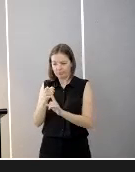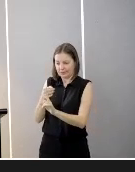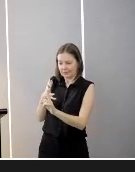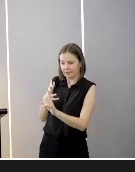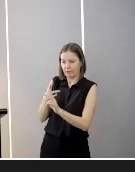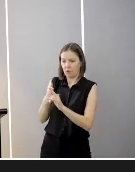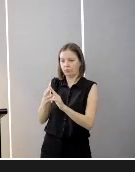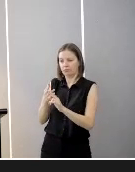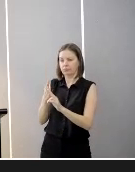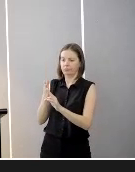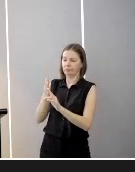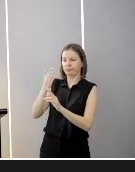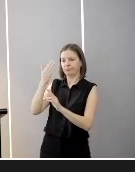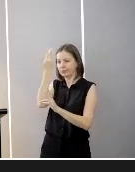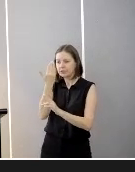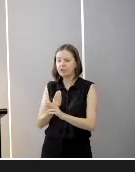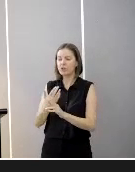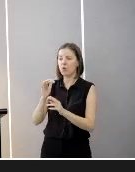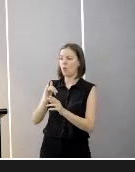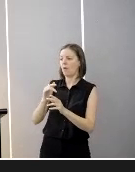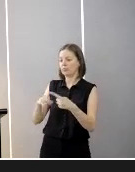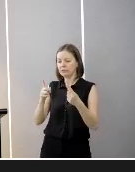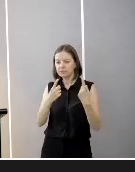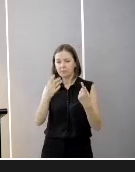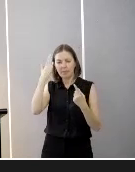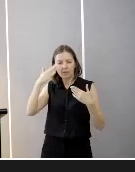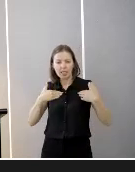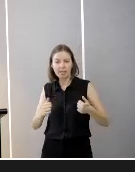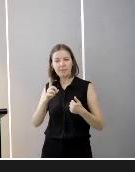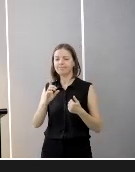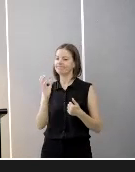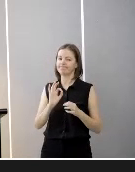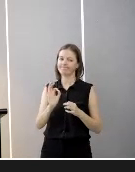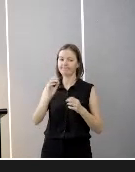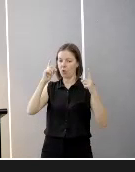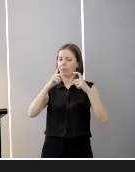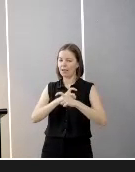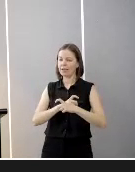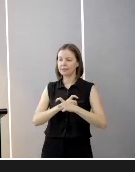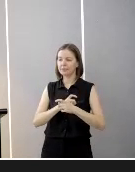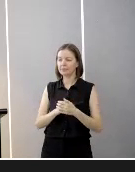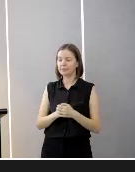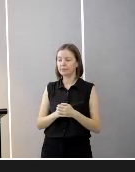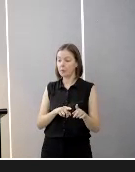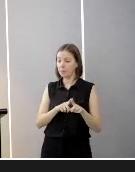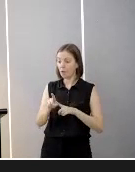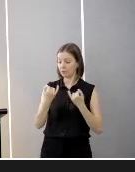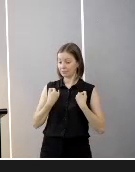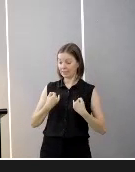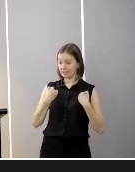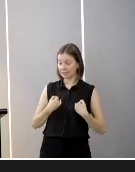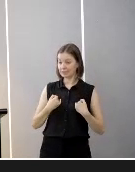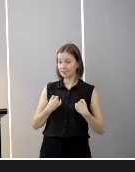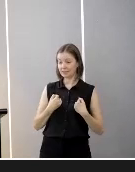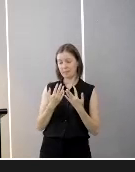gene, but we've learned that it's much more complicated, and that most illnesses are polygenic, which just